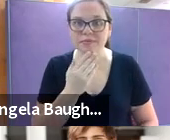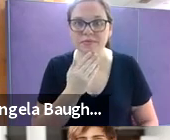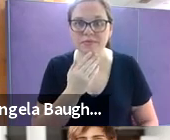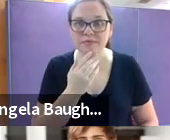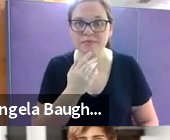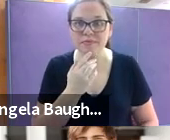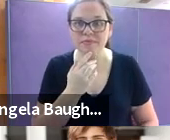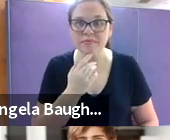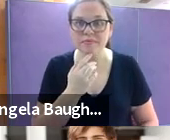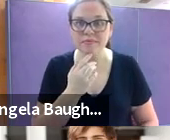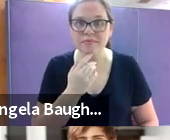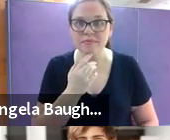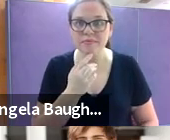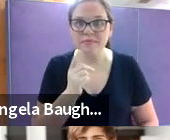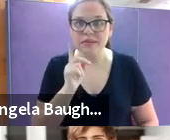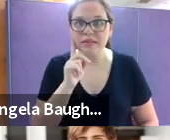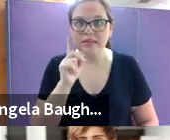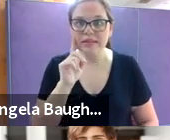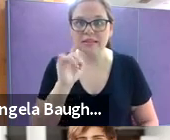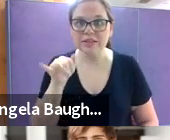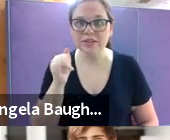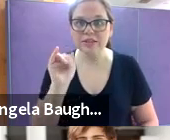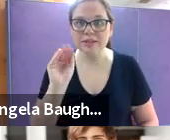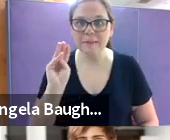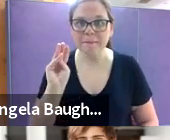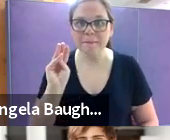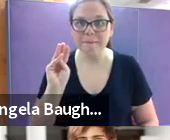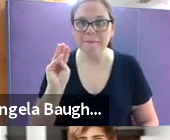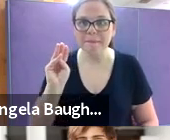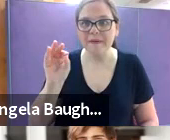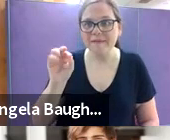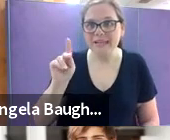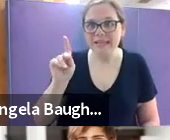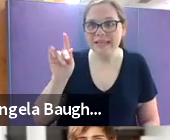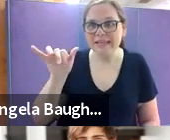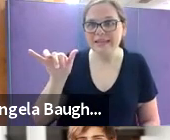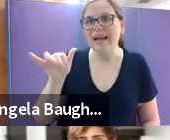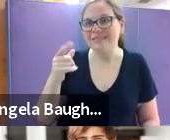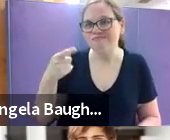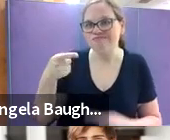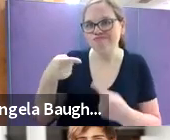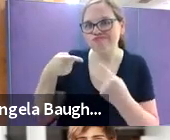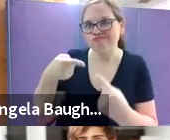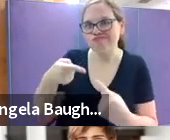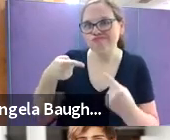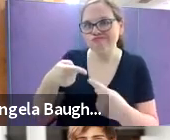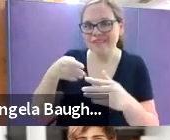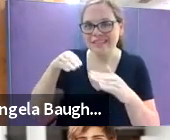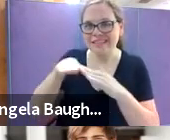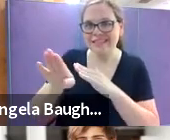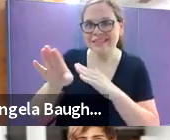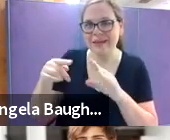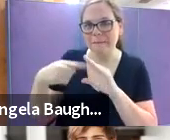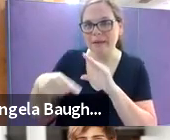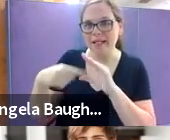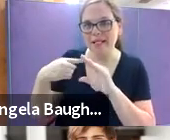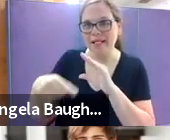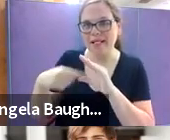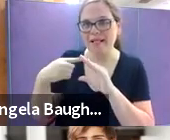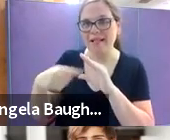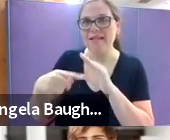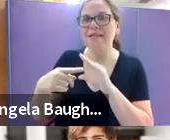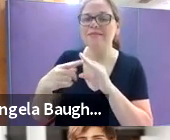Donna, Yes? I think that's Jim Finnerty. He was having trouble getting into his email and